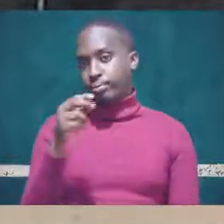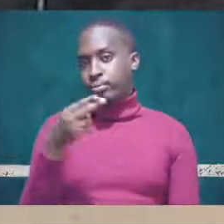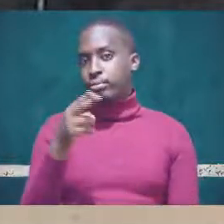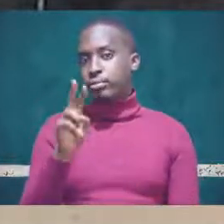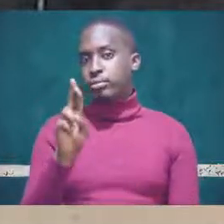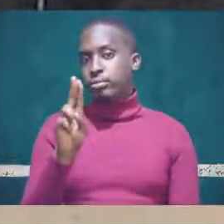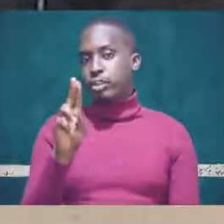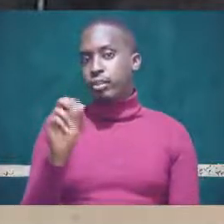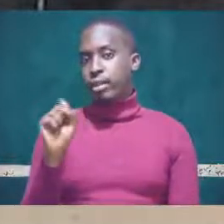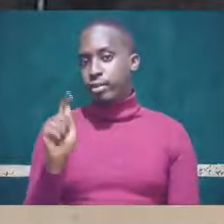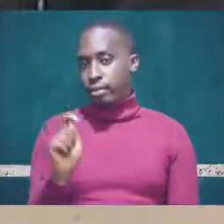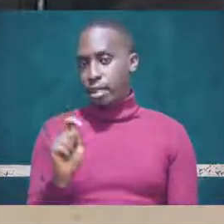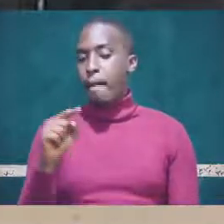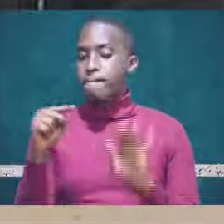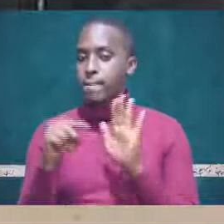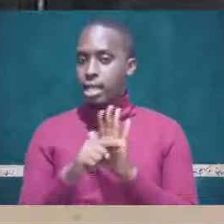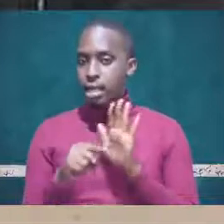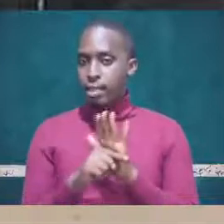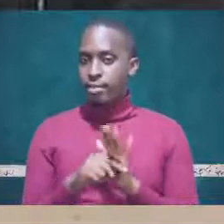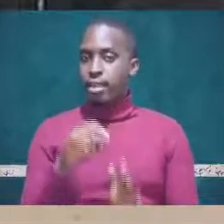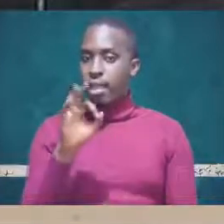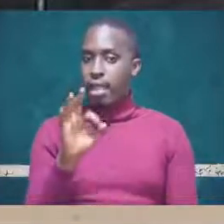okay, minus what?